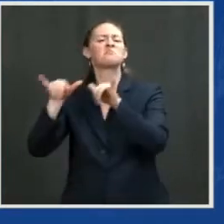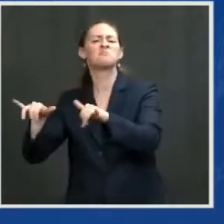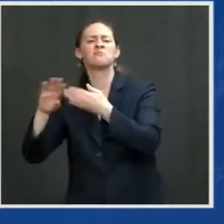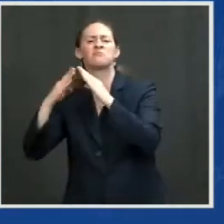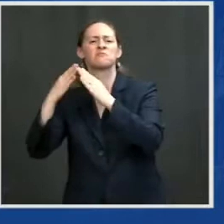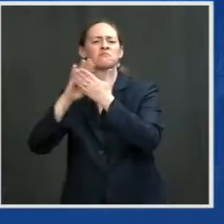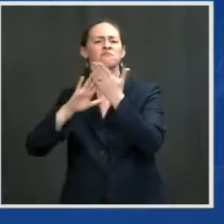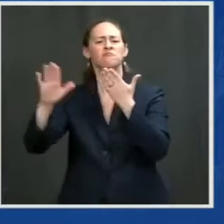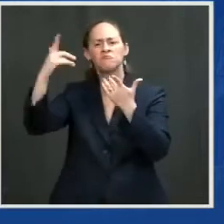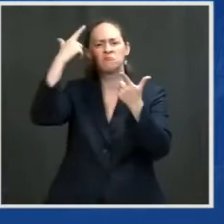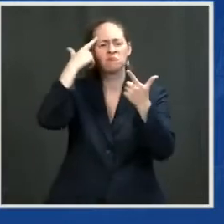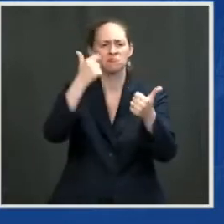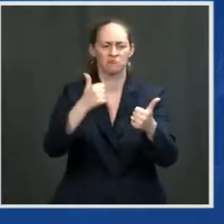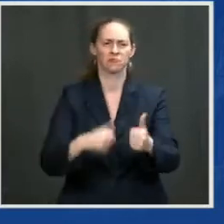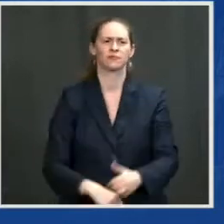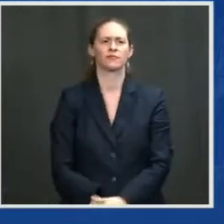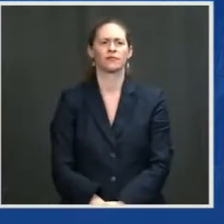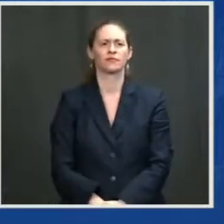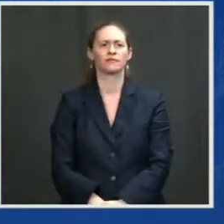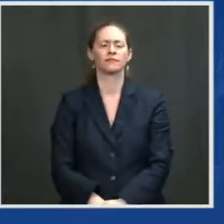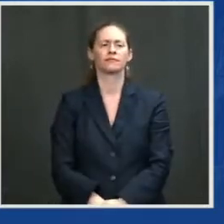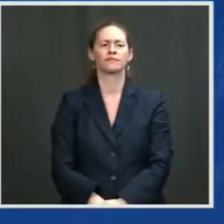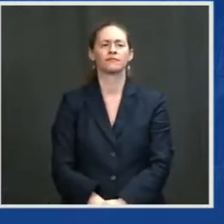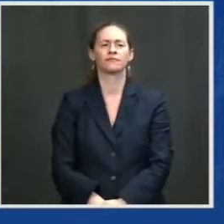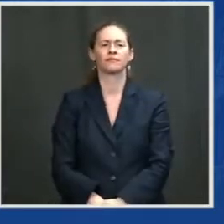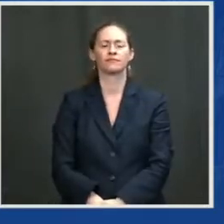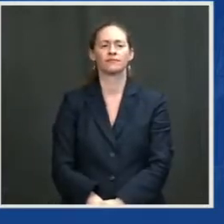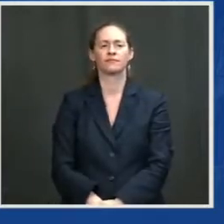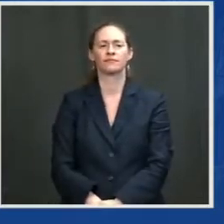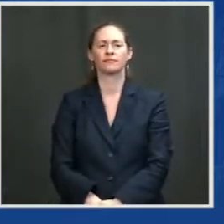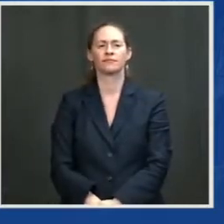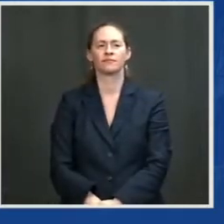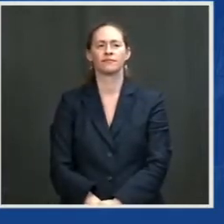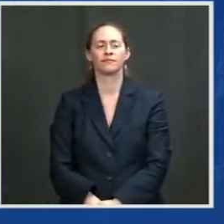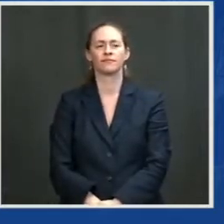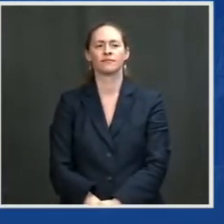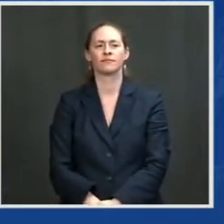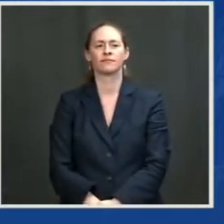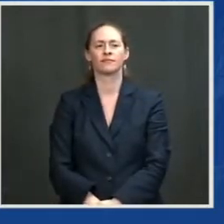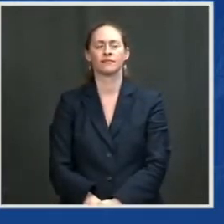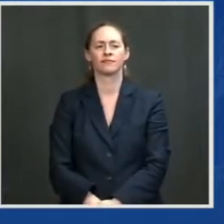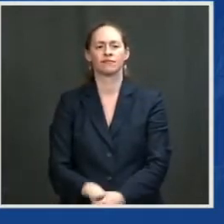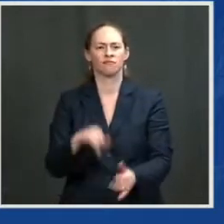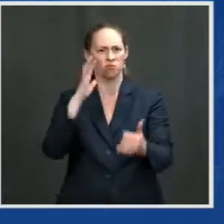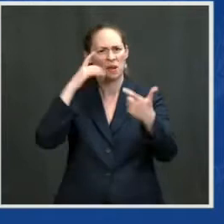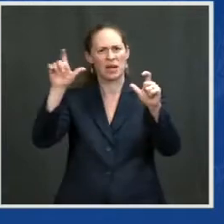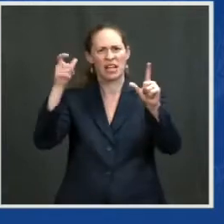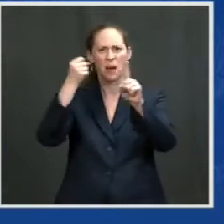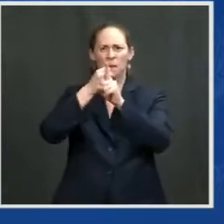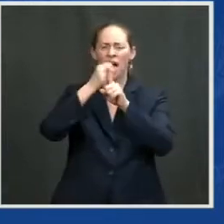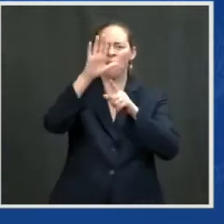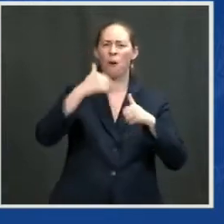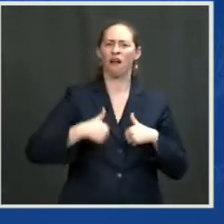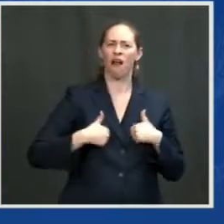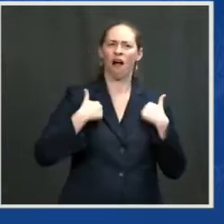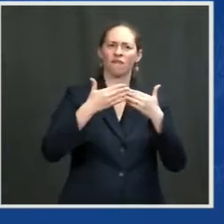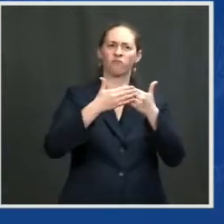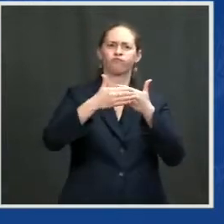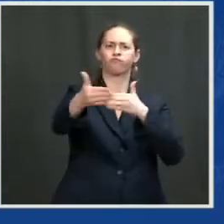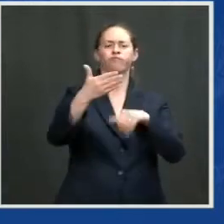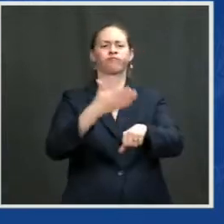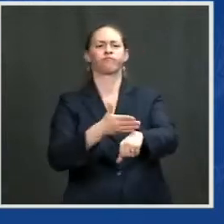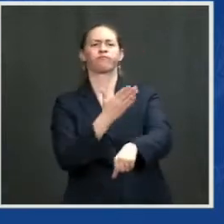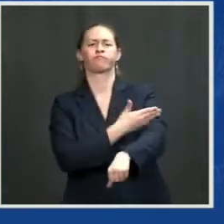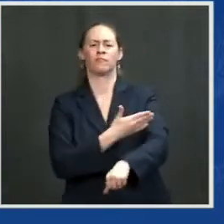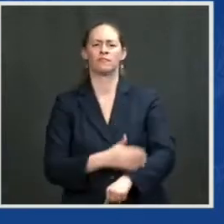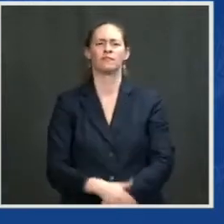over 20% for someone in America for the rest of their lives. So, folks, you know, the fact is that, I'm not looking